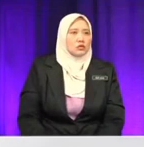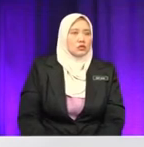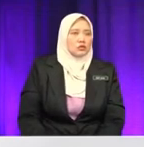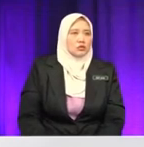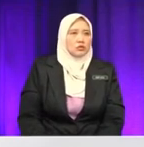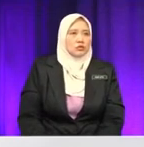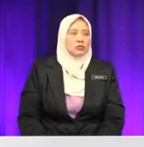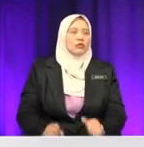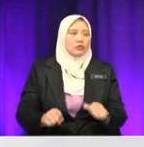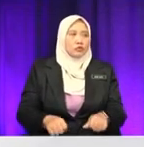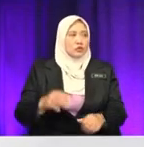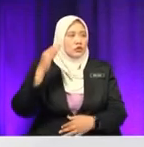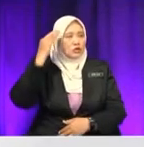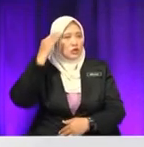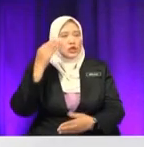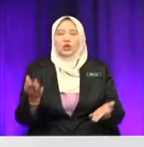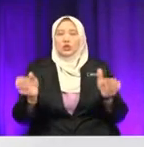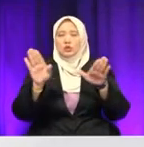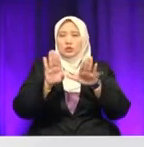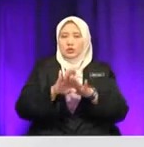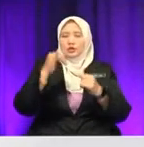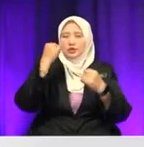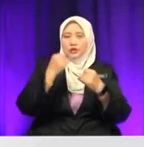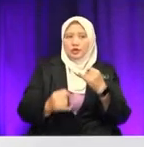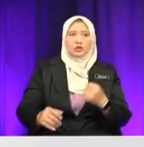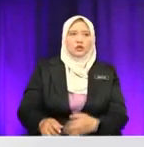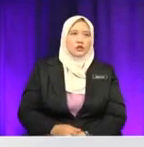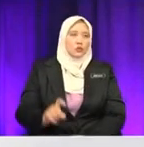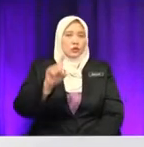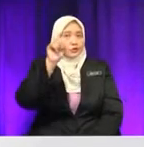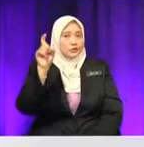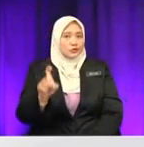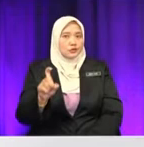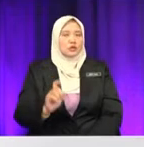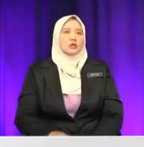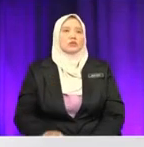Close-ended question, madam. Close-ended question. So how do you answer this, Hasif?